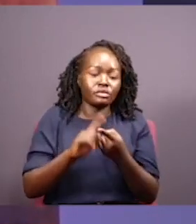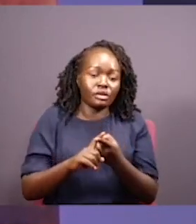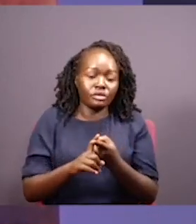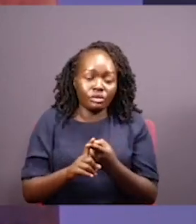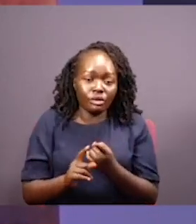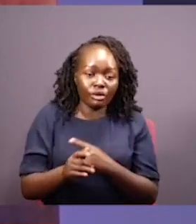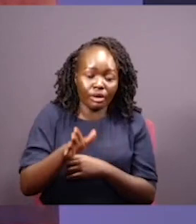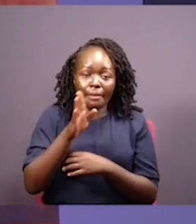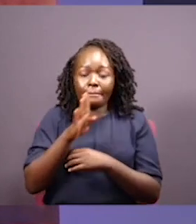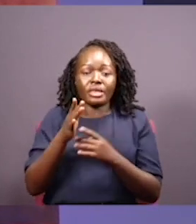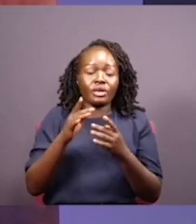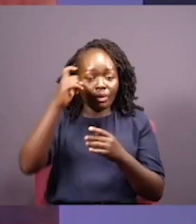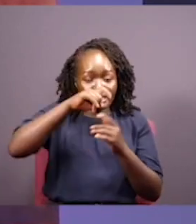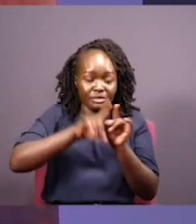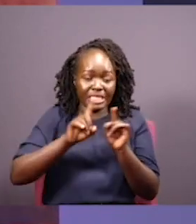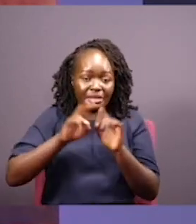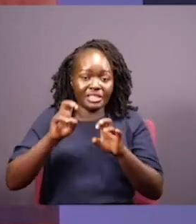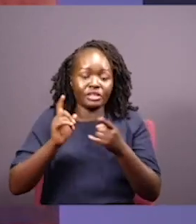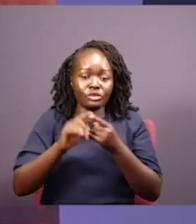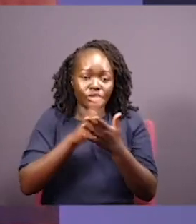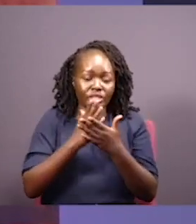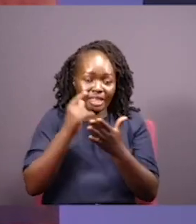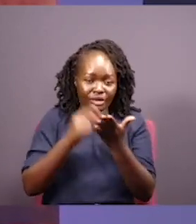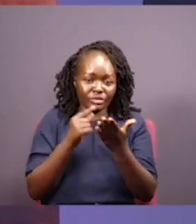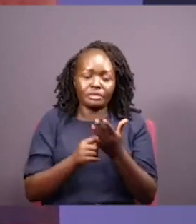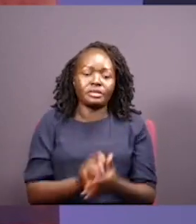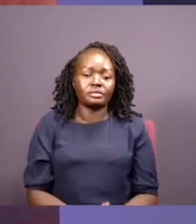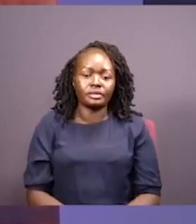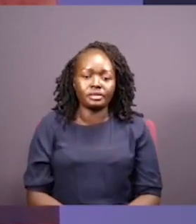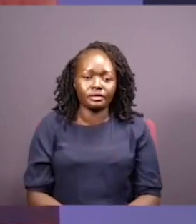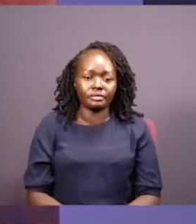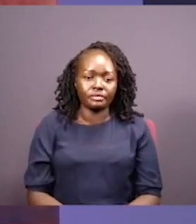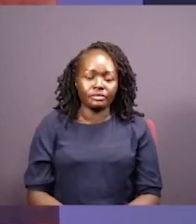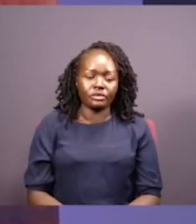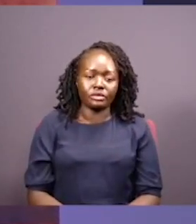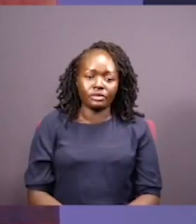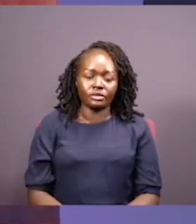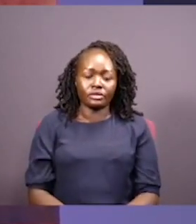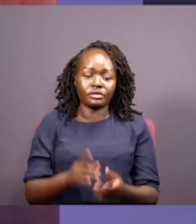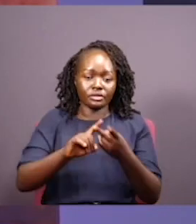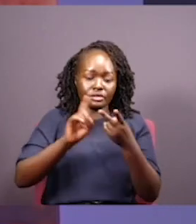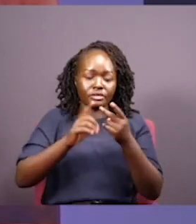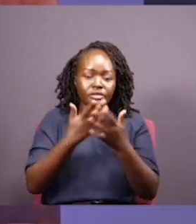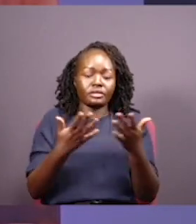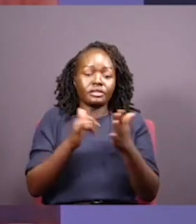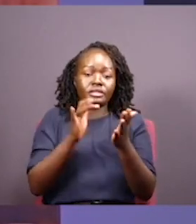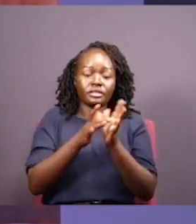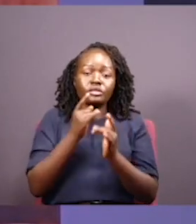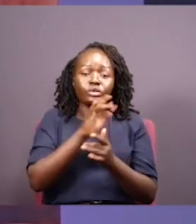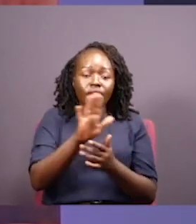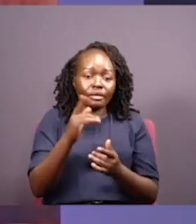seek to share the gospel. The second thing that Jesus told them to do is to be